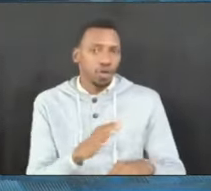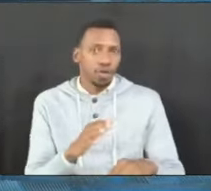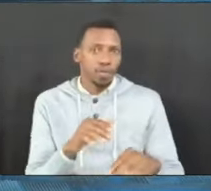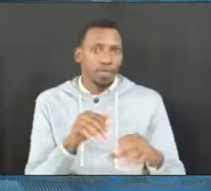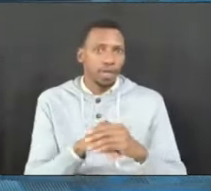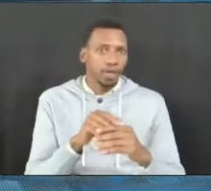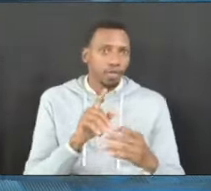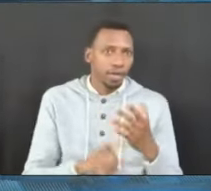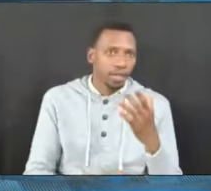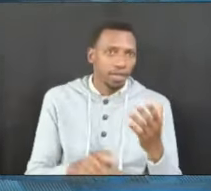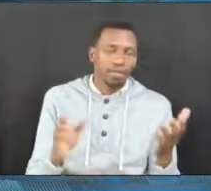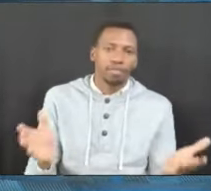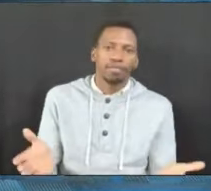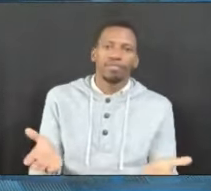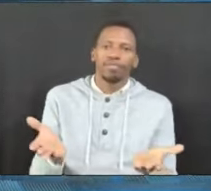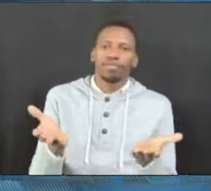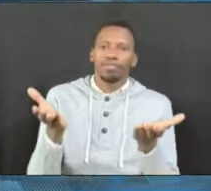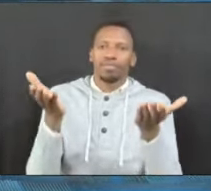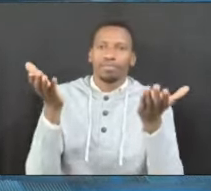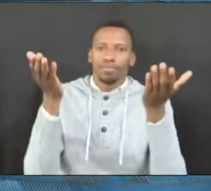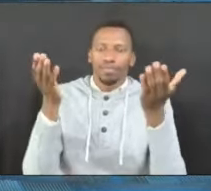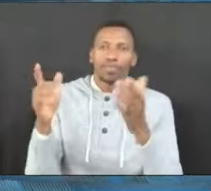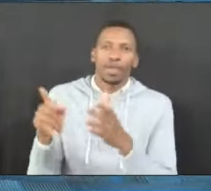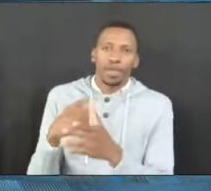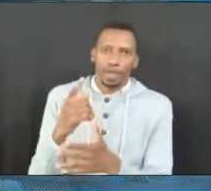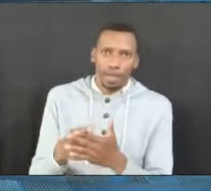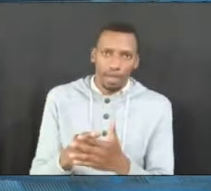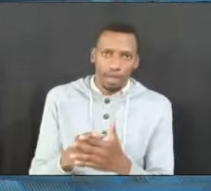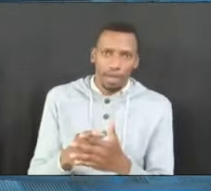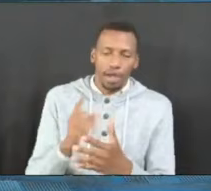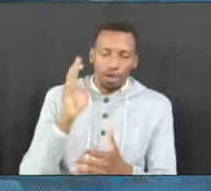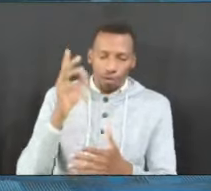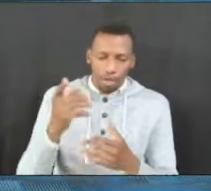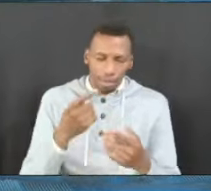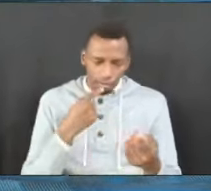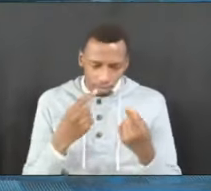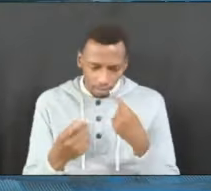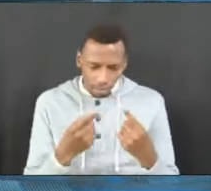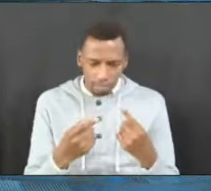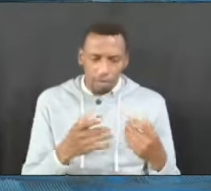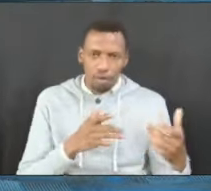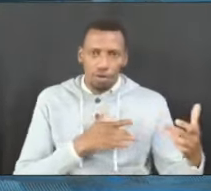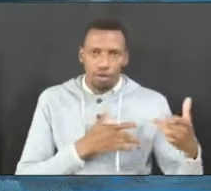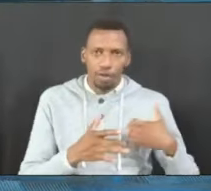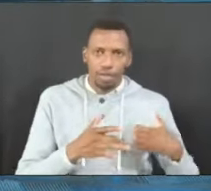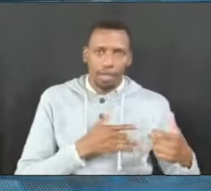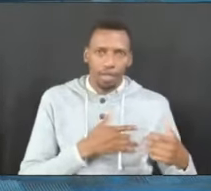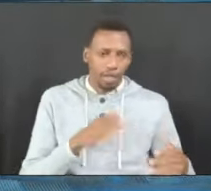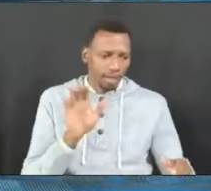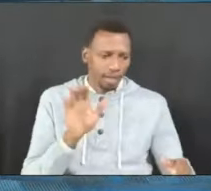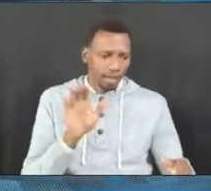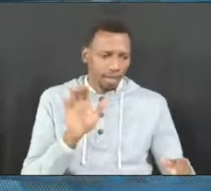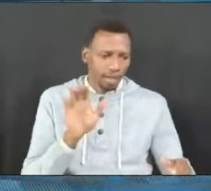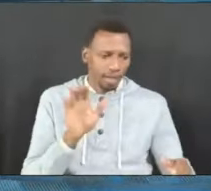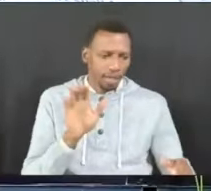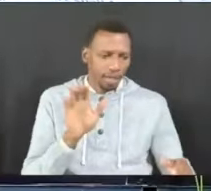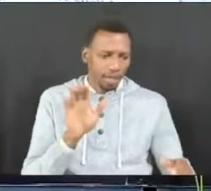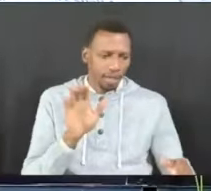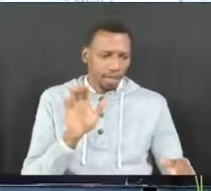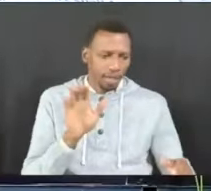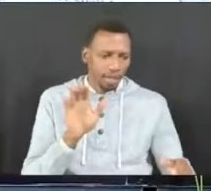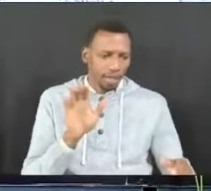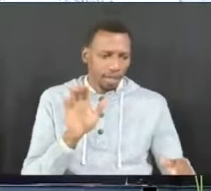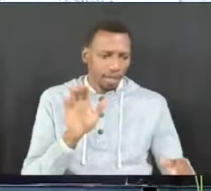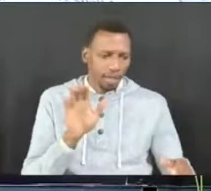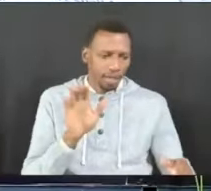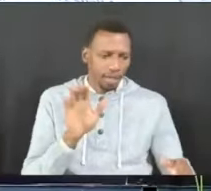eschatology. And then I would have spoken concerning the singers that are found in the book of Revelation